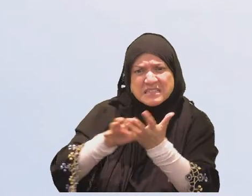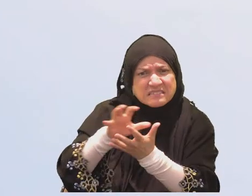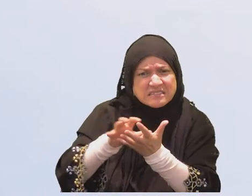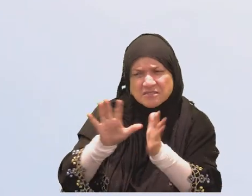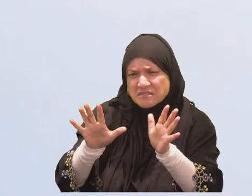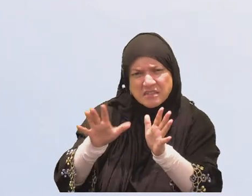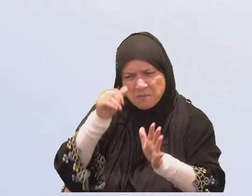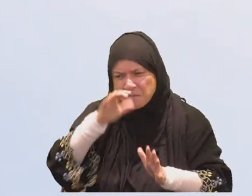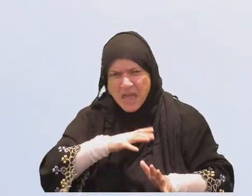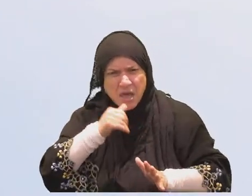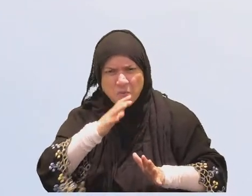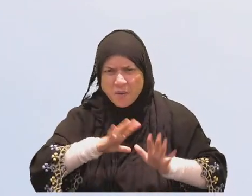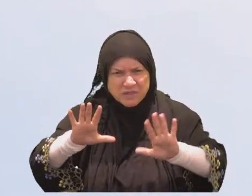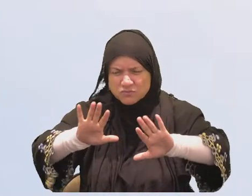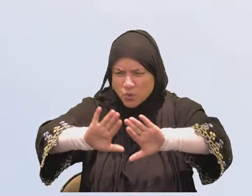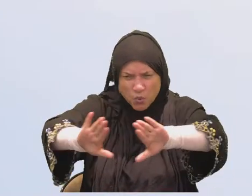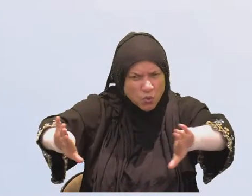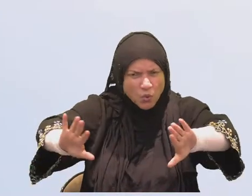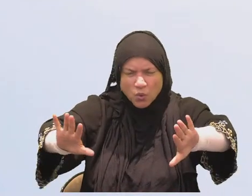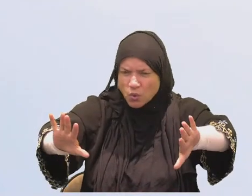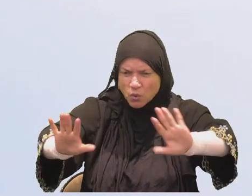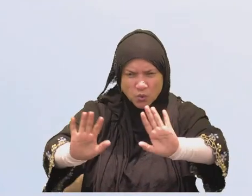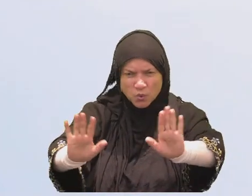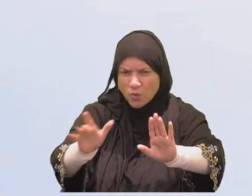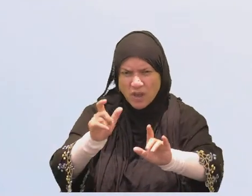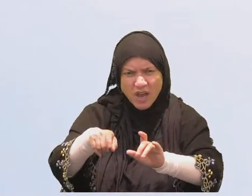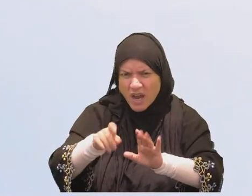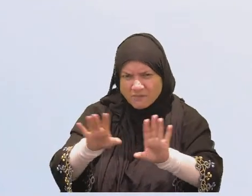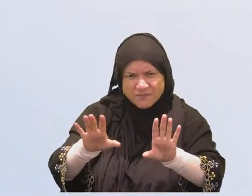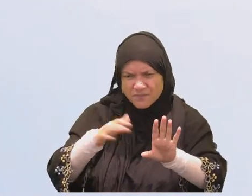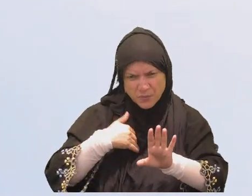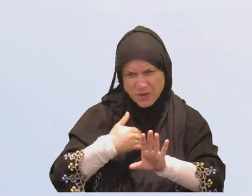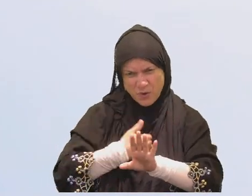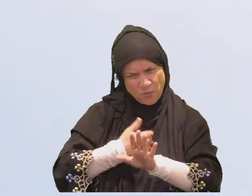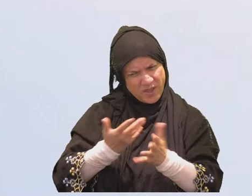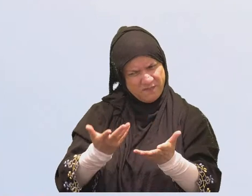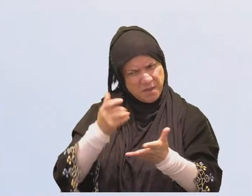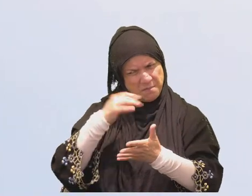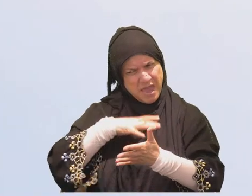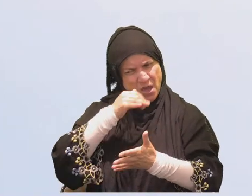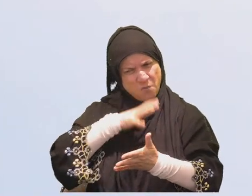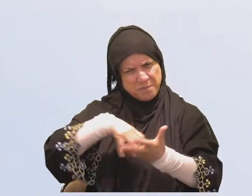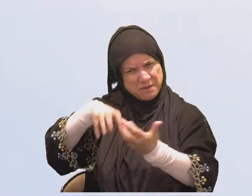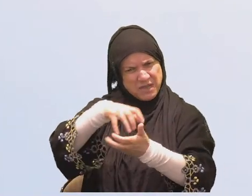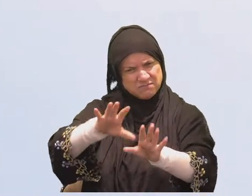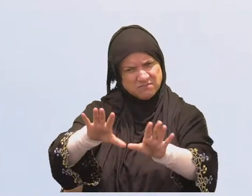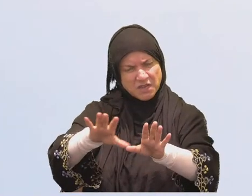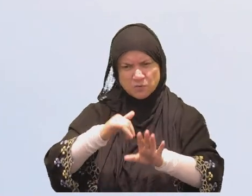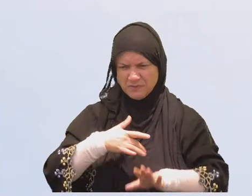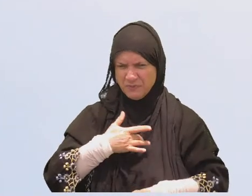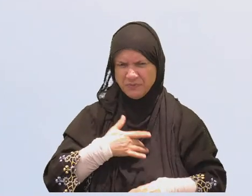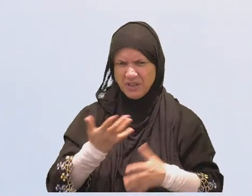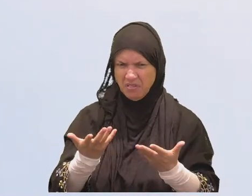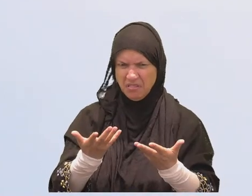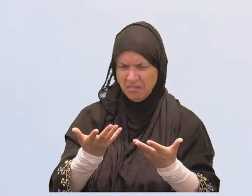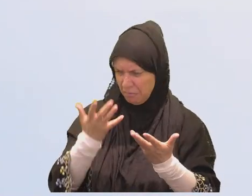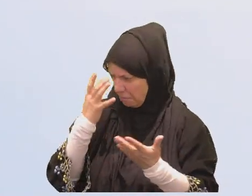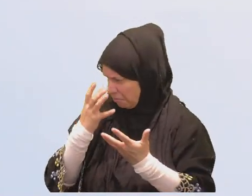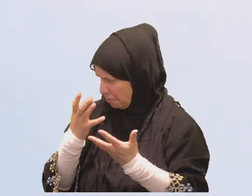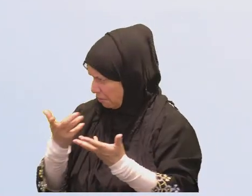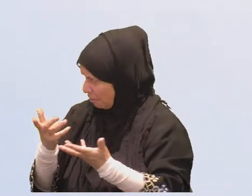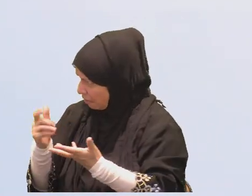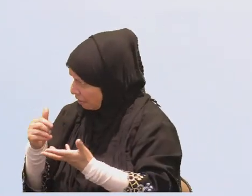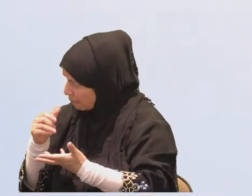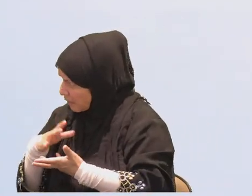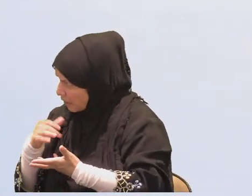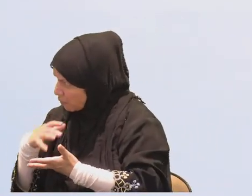conflicted. You don't have to be in the dark concerning issues that are as clear as the sun on a